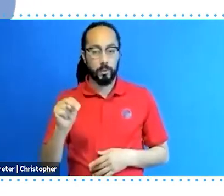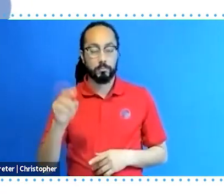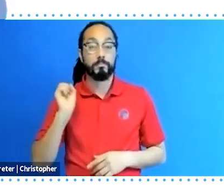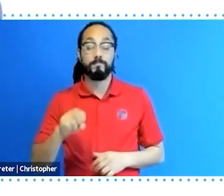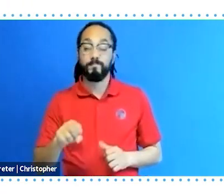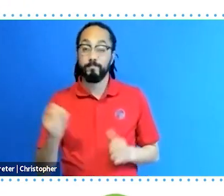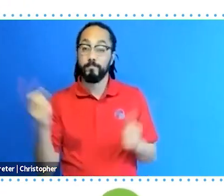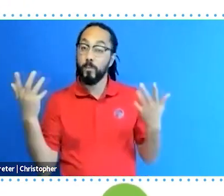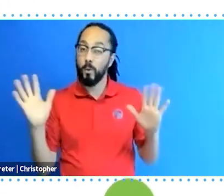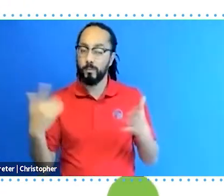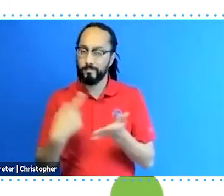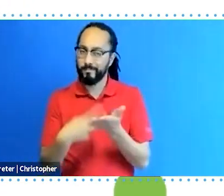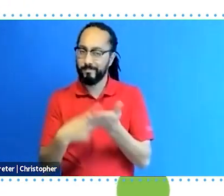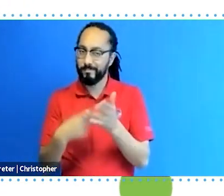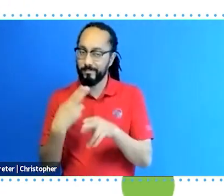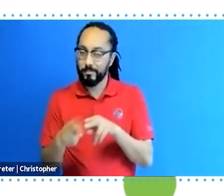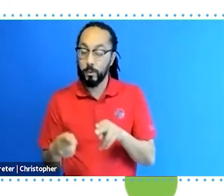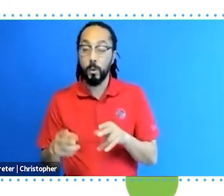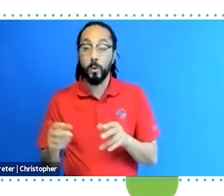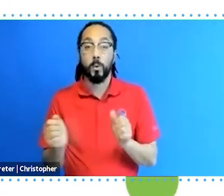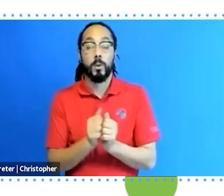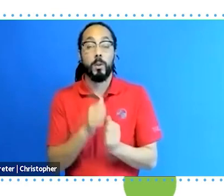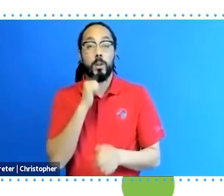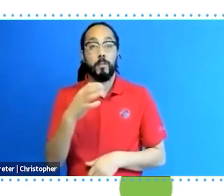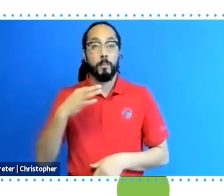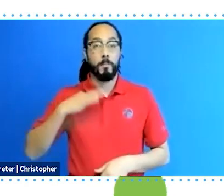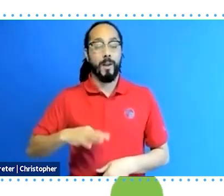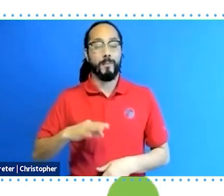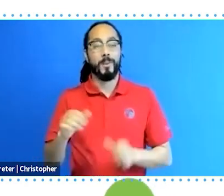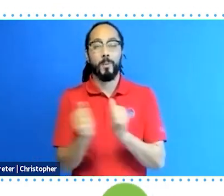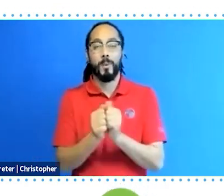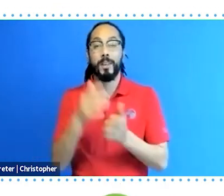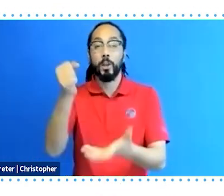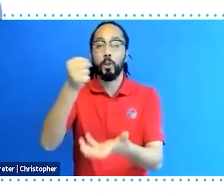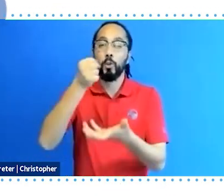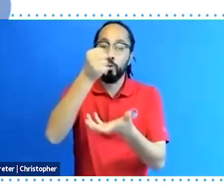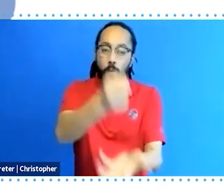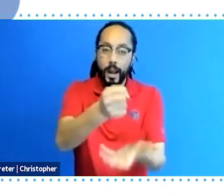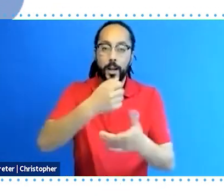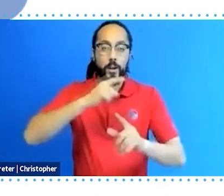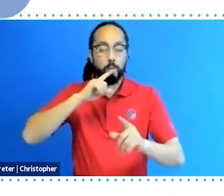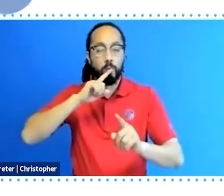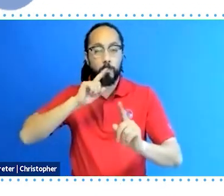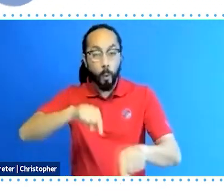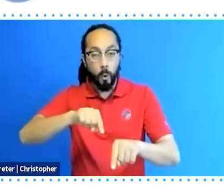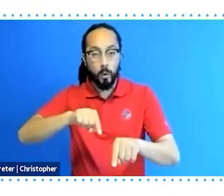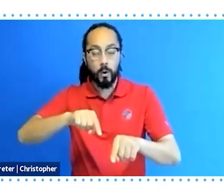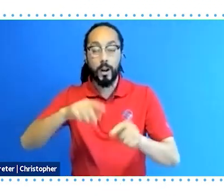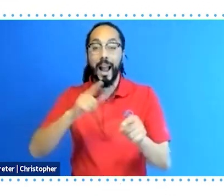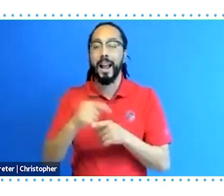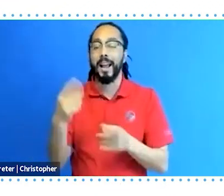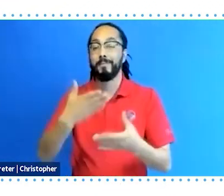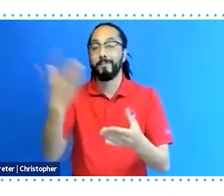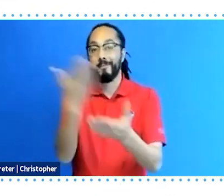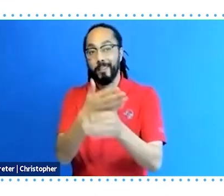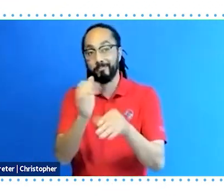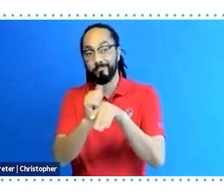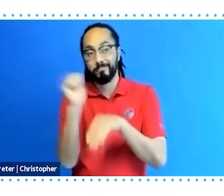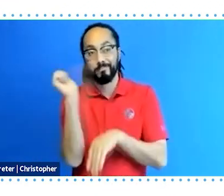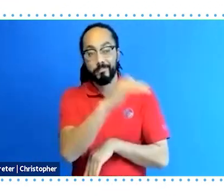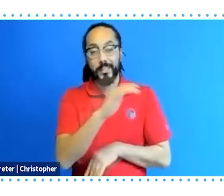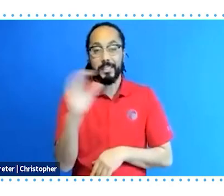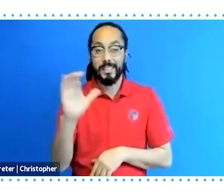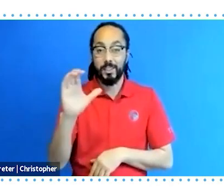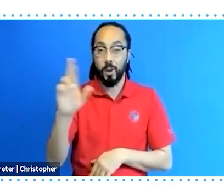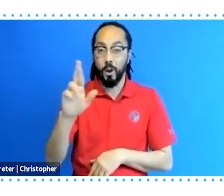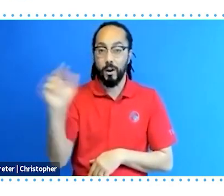nonprofit sector, with current granting reporting practices and filings to the CRA, that there are already